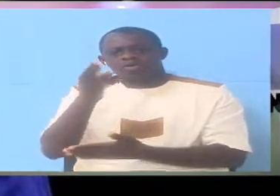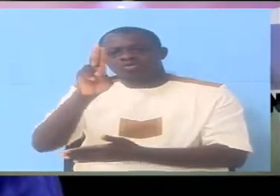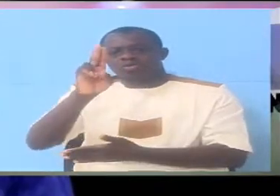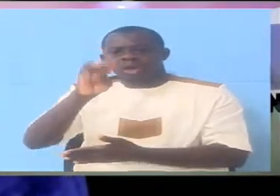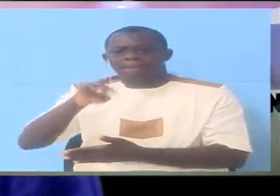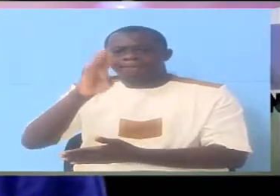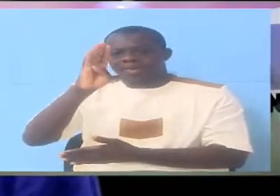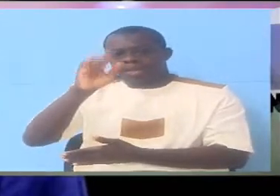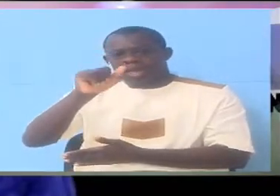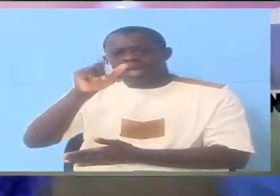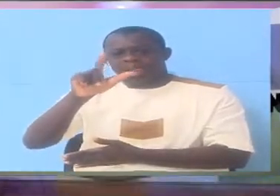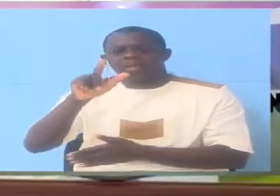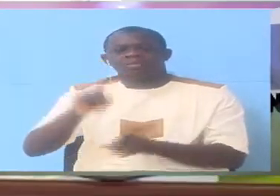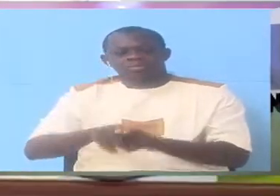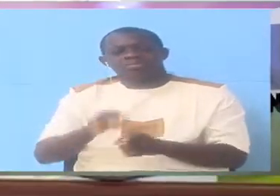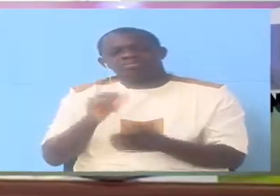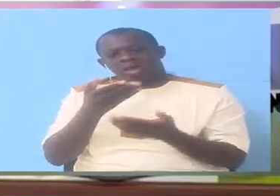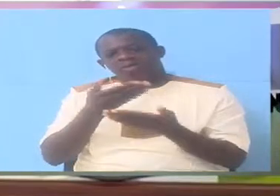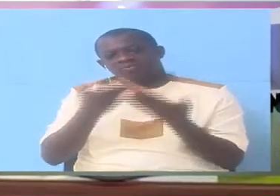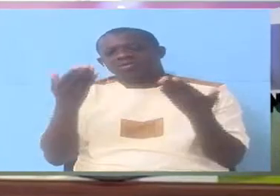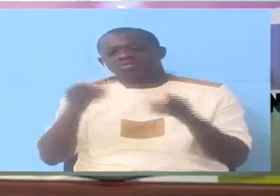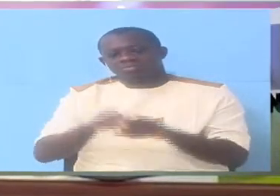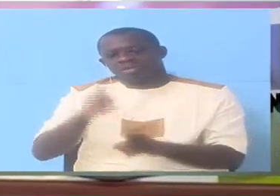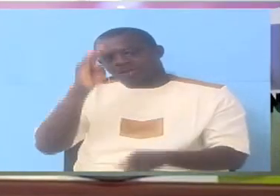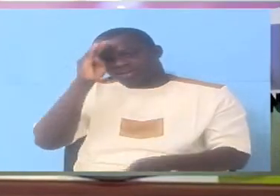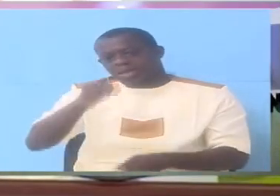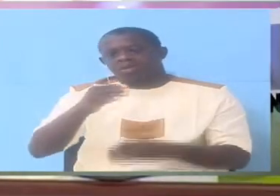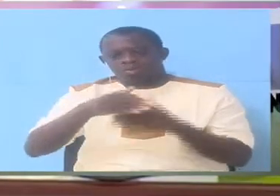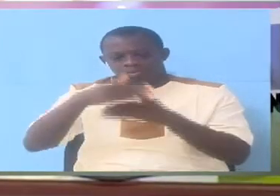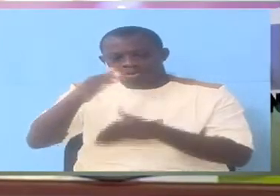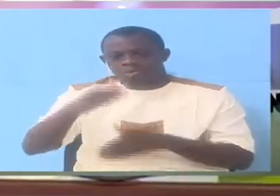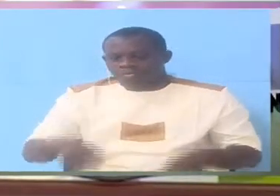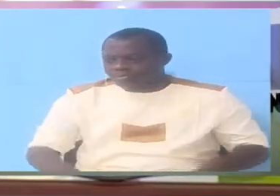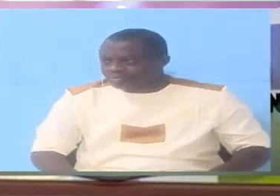it. Okay. Thank you very much. Perhaps.